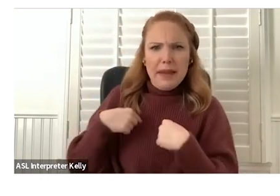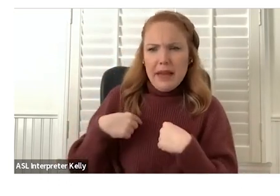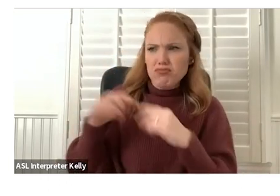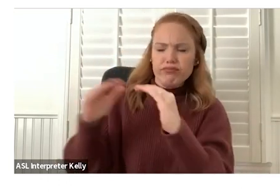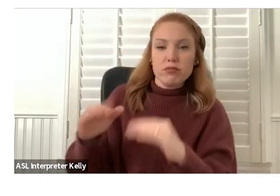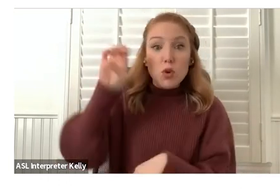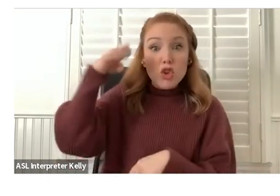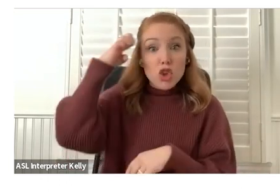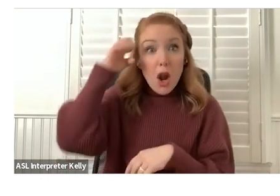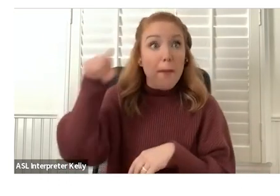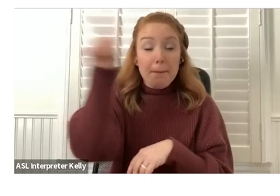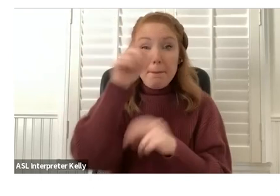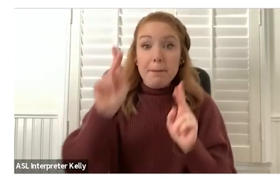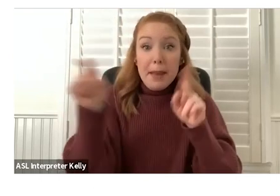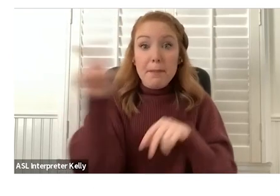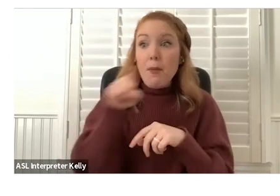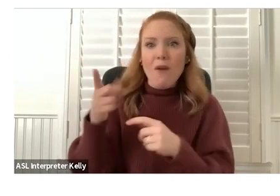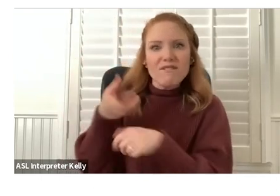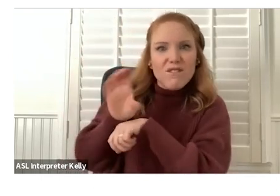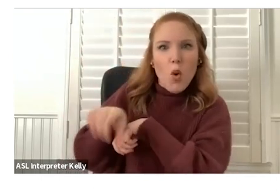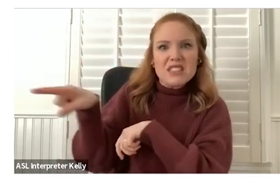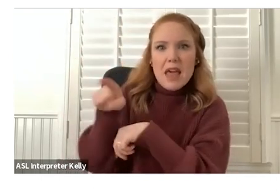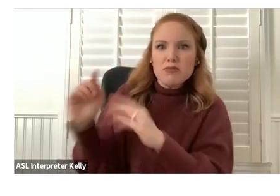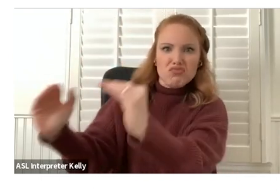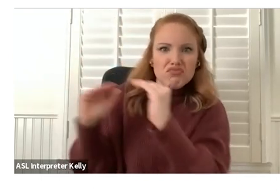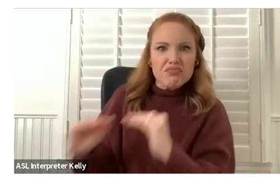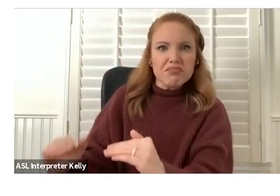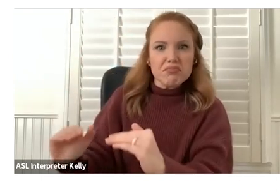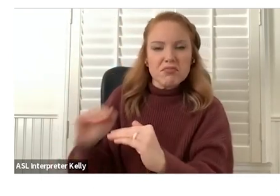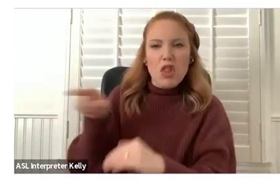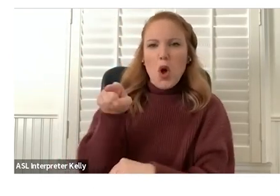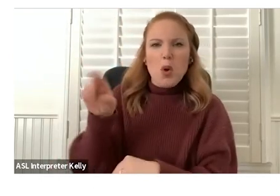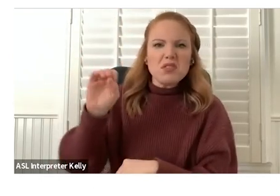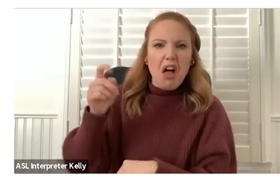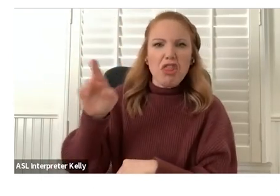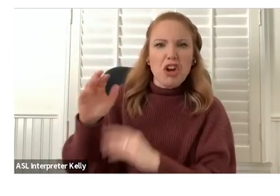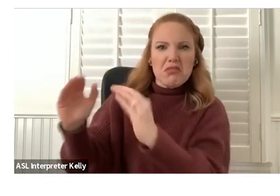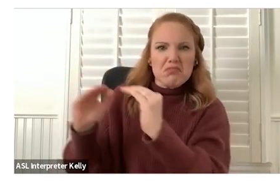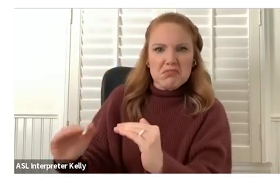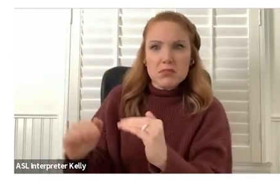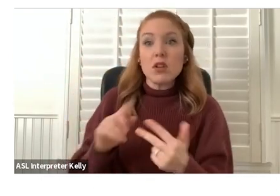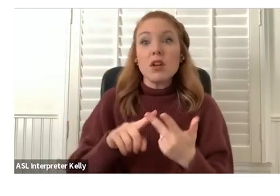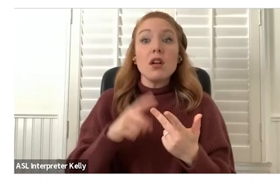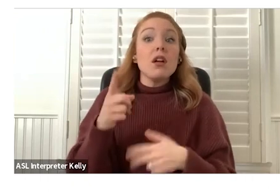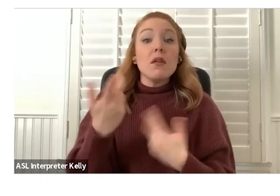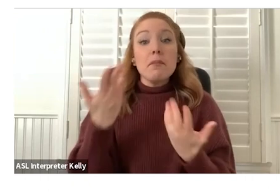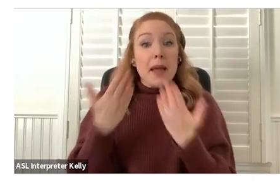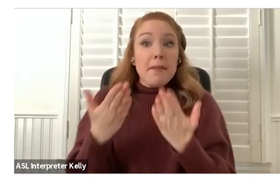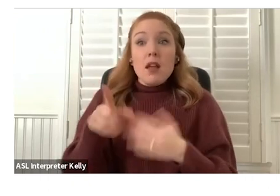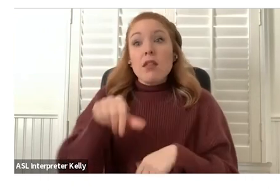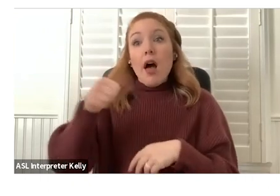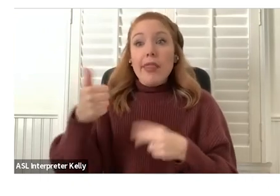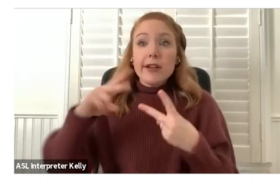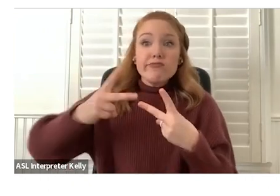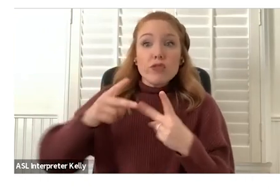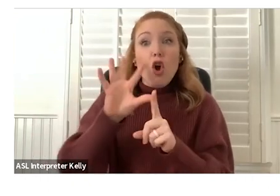Eurocentric vision over the course of several centuries. So even if we're talking about colonialism of the 19th century, we have to